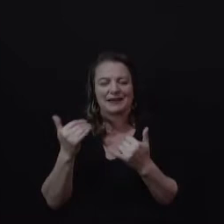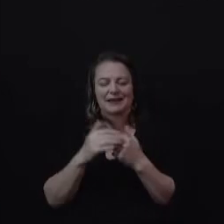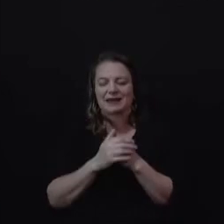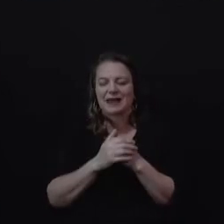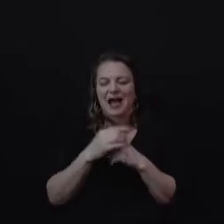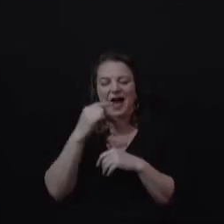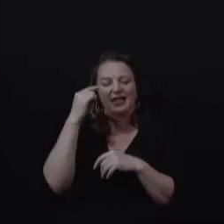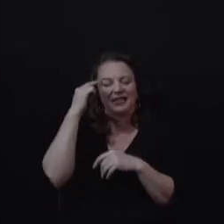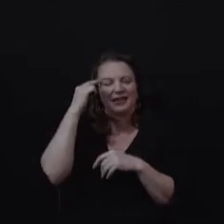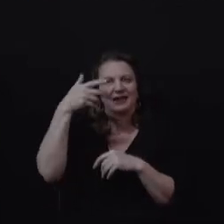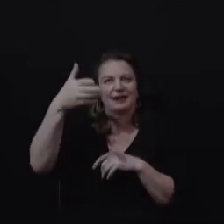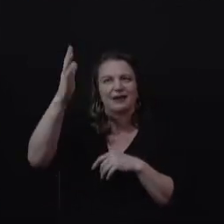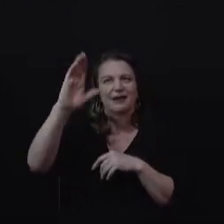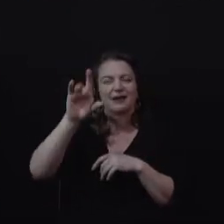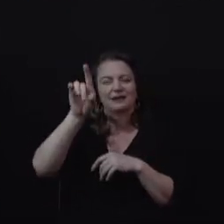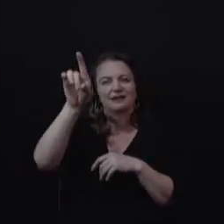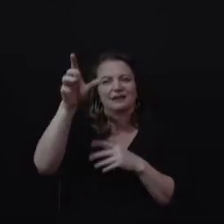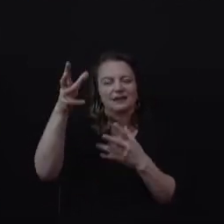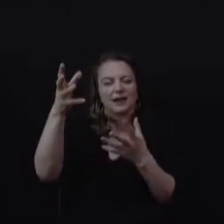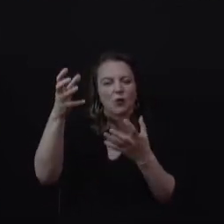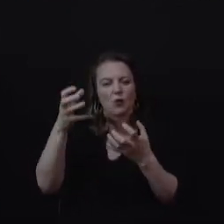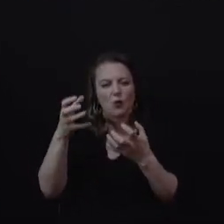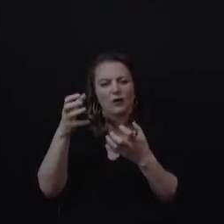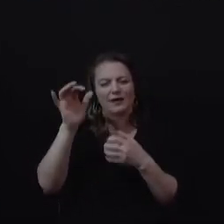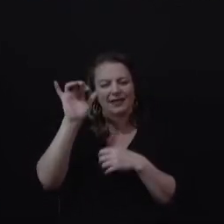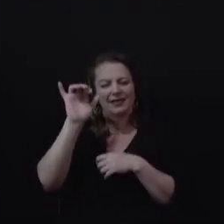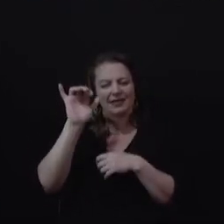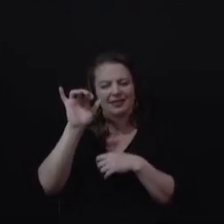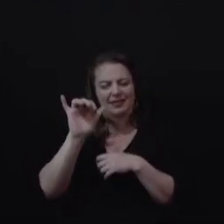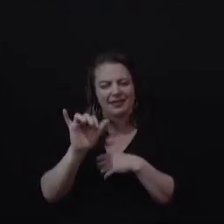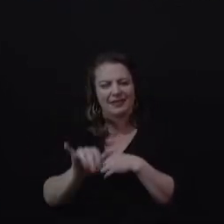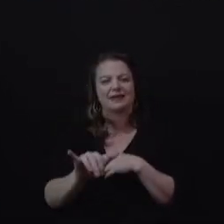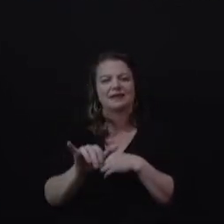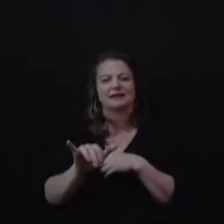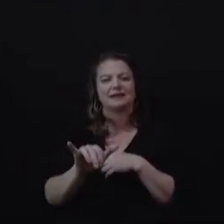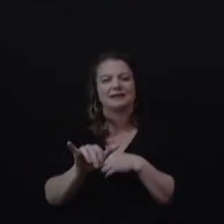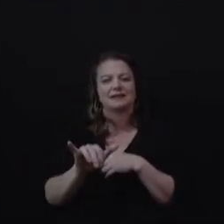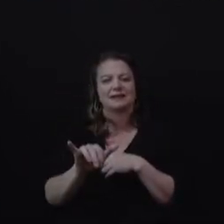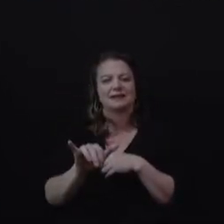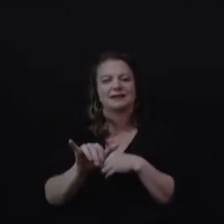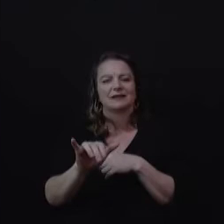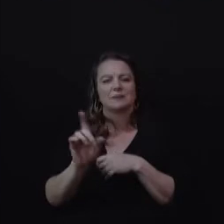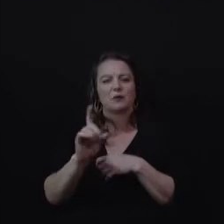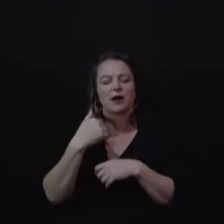wanted this to be kind of where we put our pen